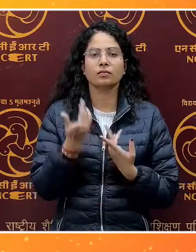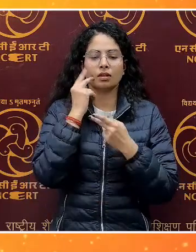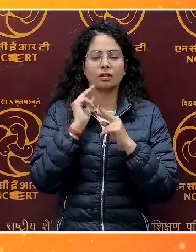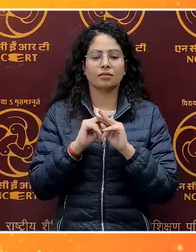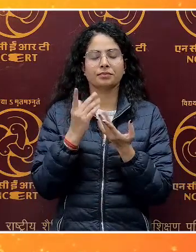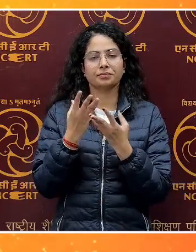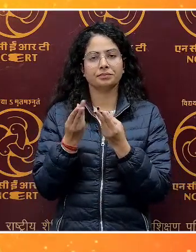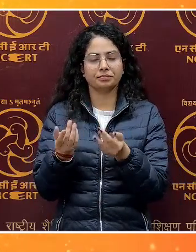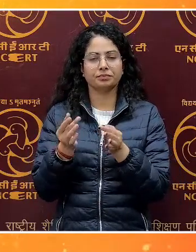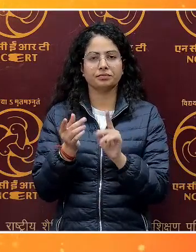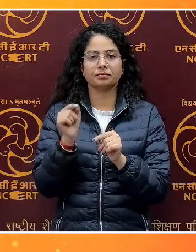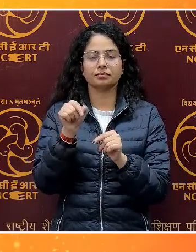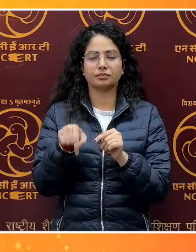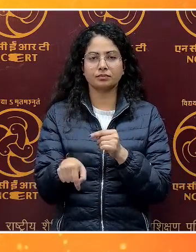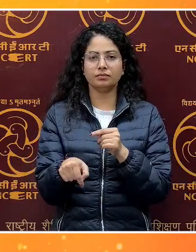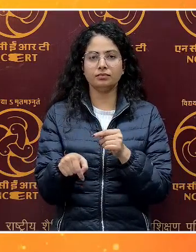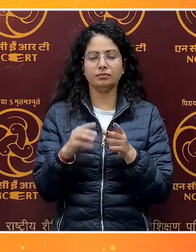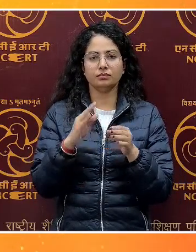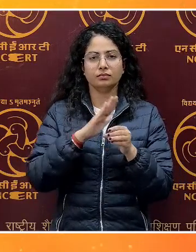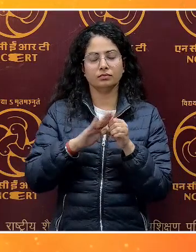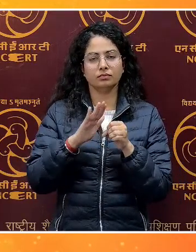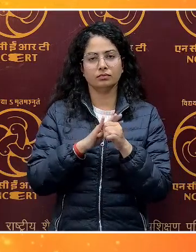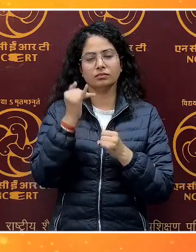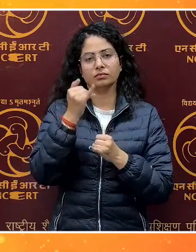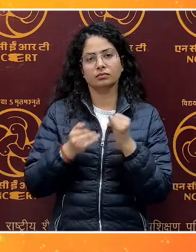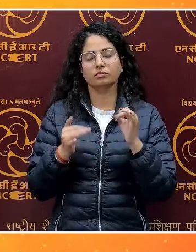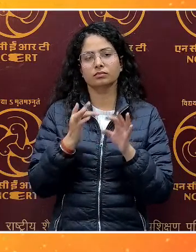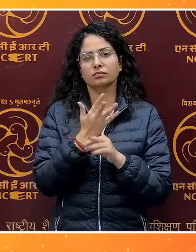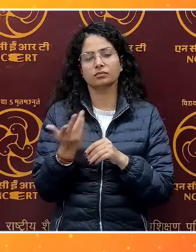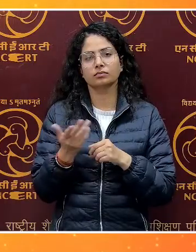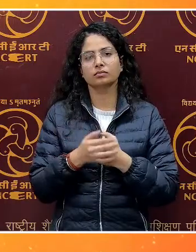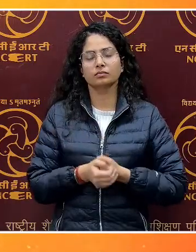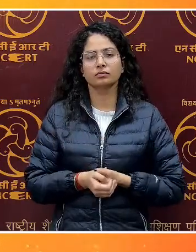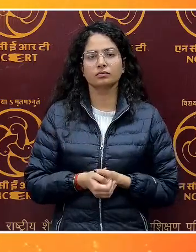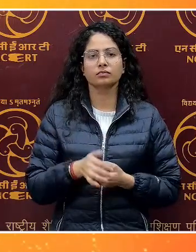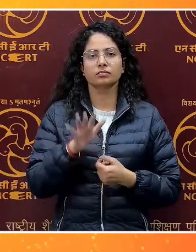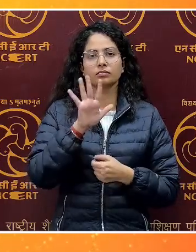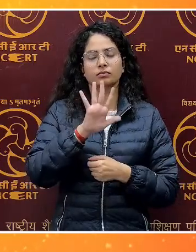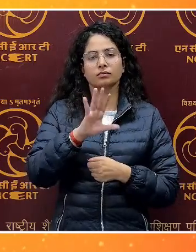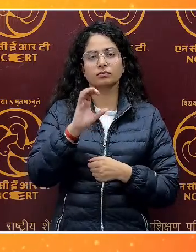find that the left out wood in the entire stand will be